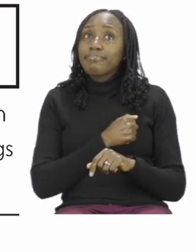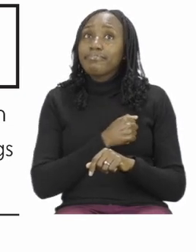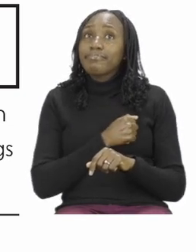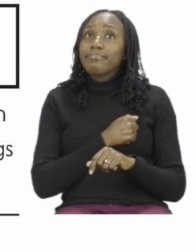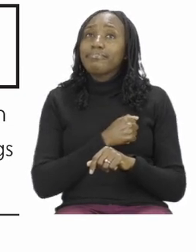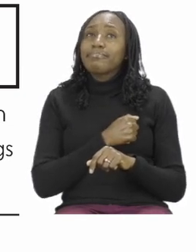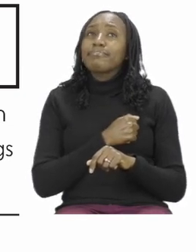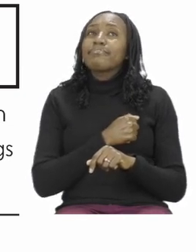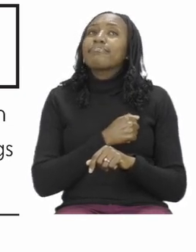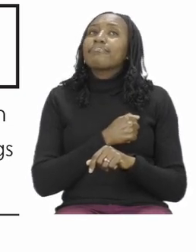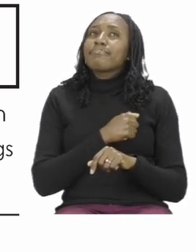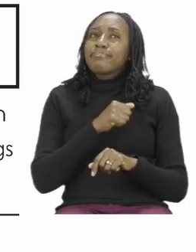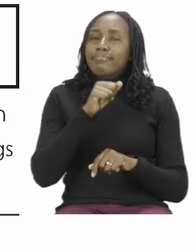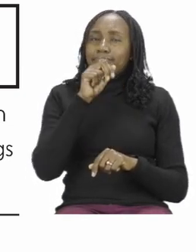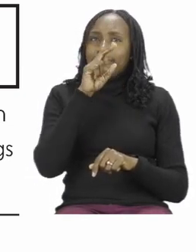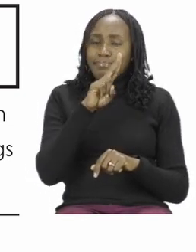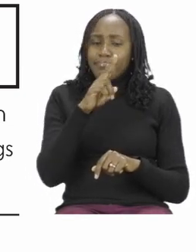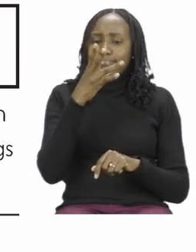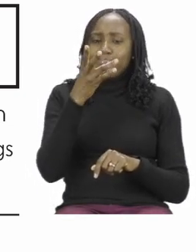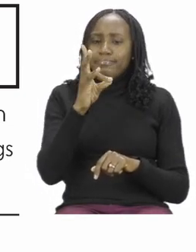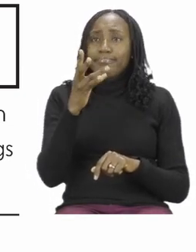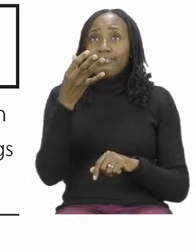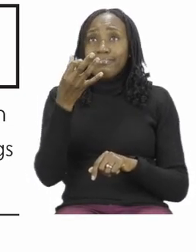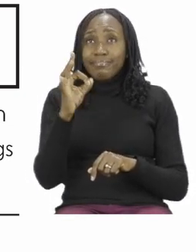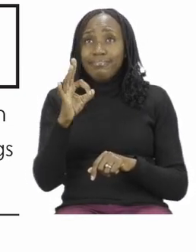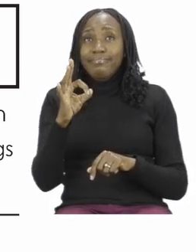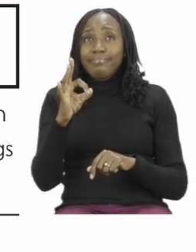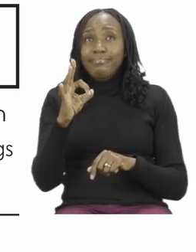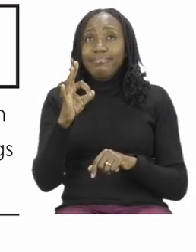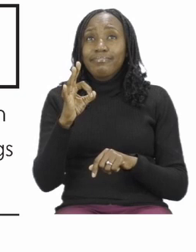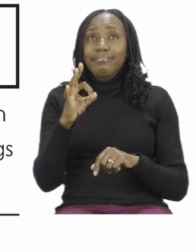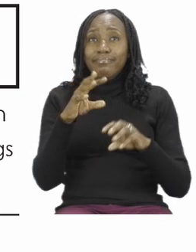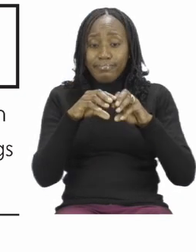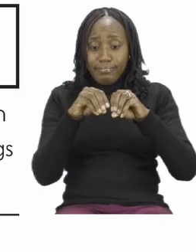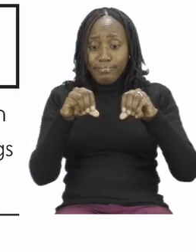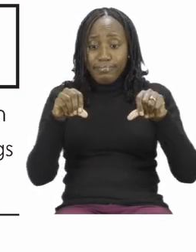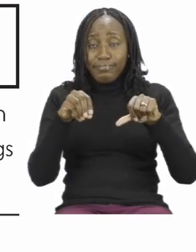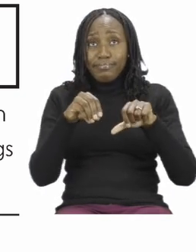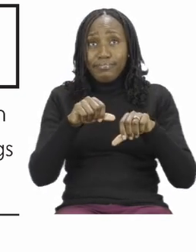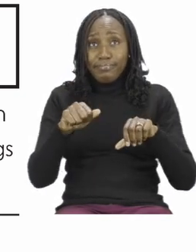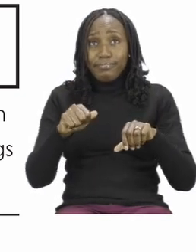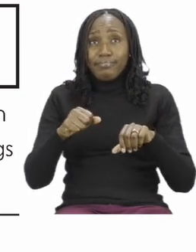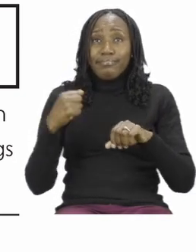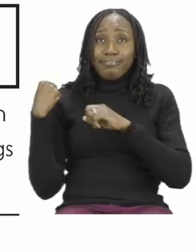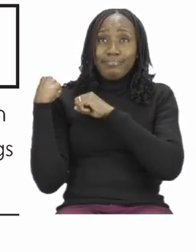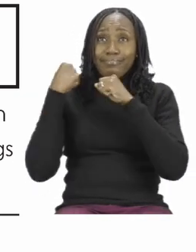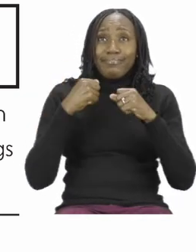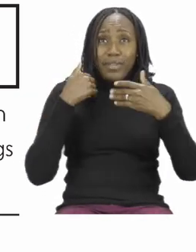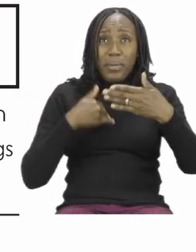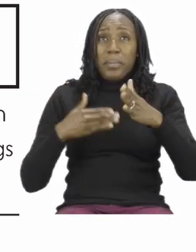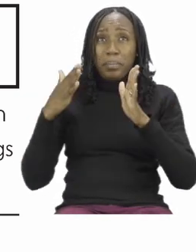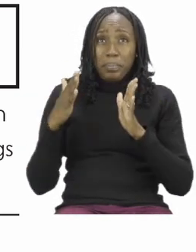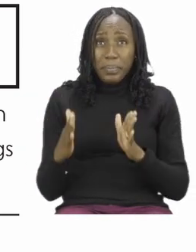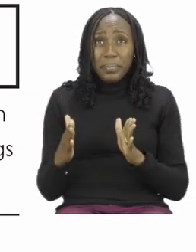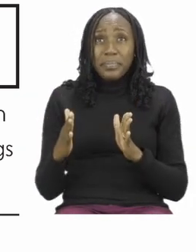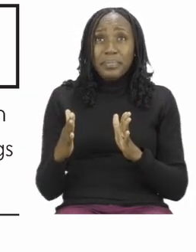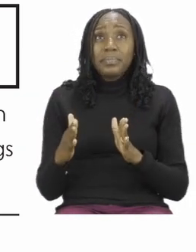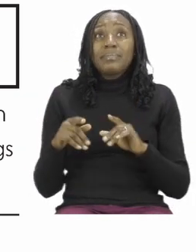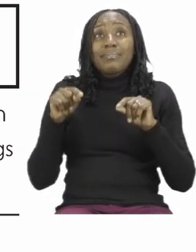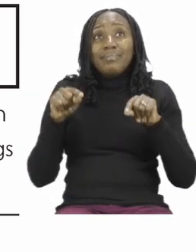279 bags of maize to the market. He still has 113 bags